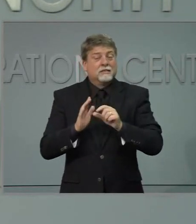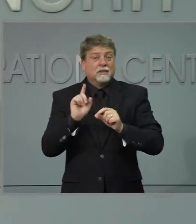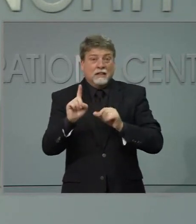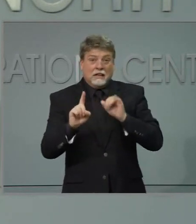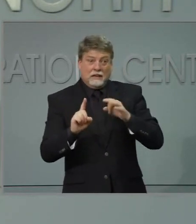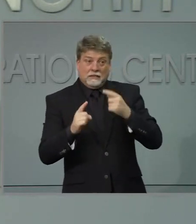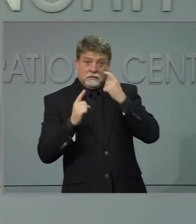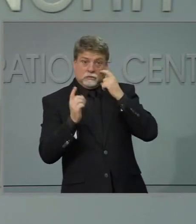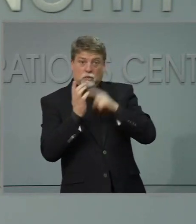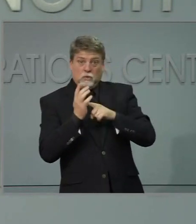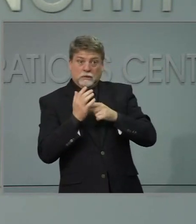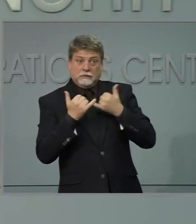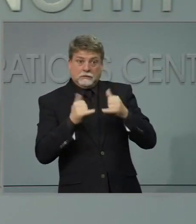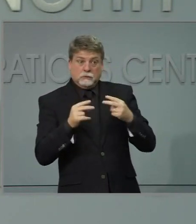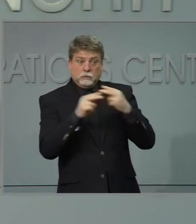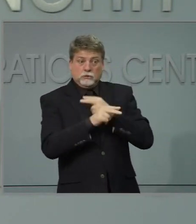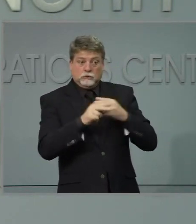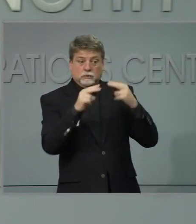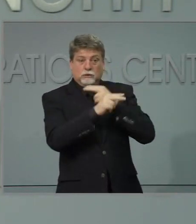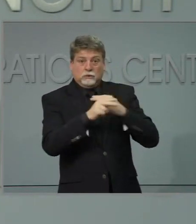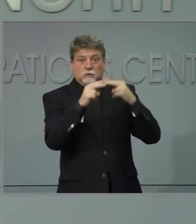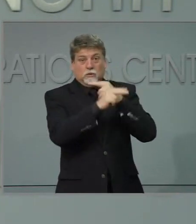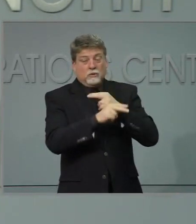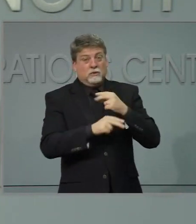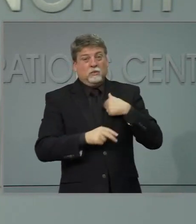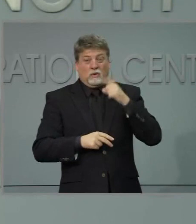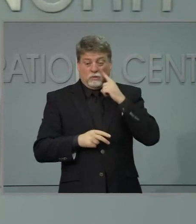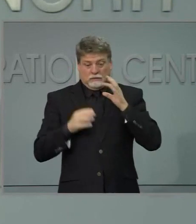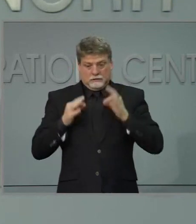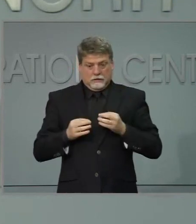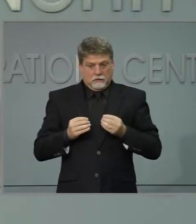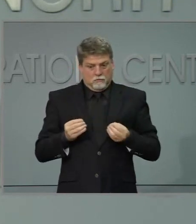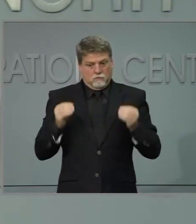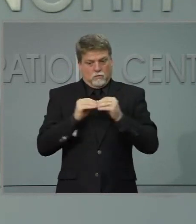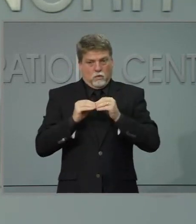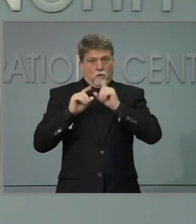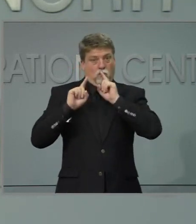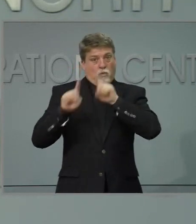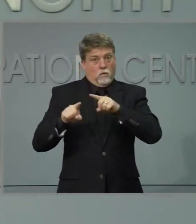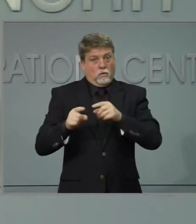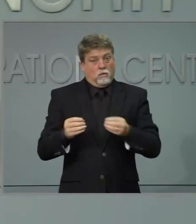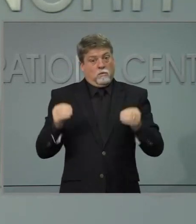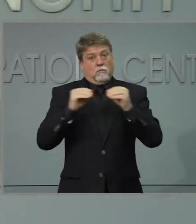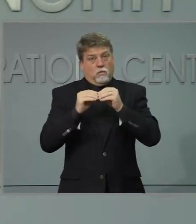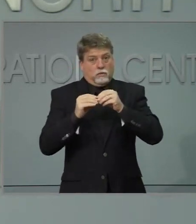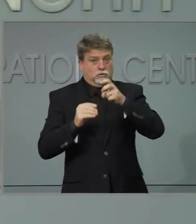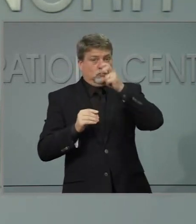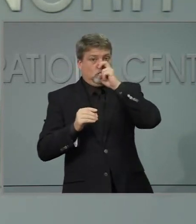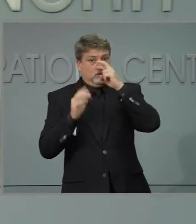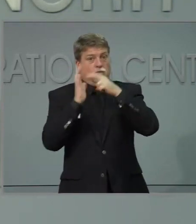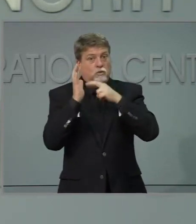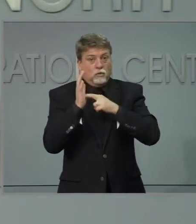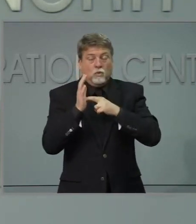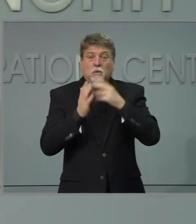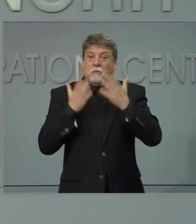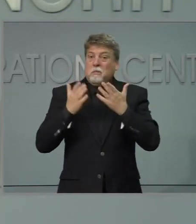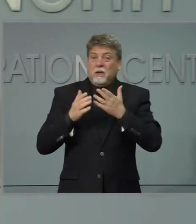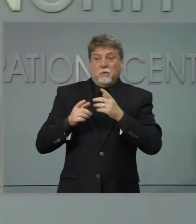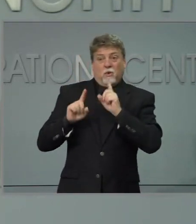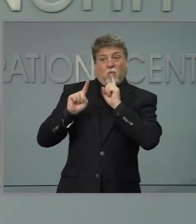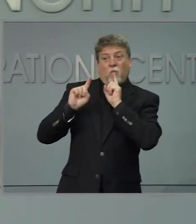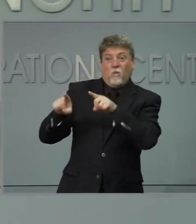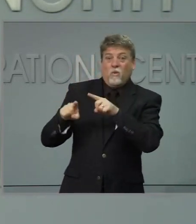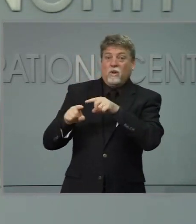our trends do not improve. That means additional actions involving indoor restaurant